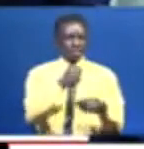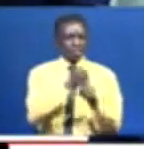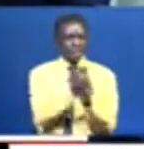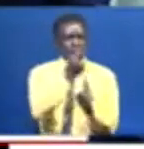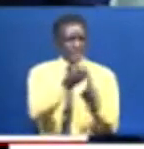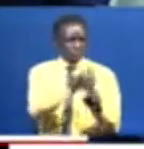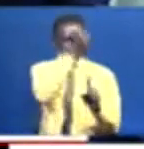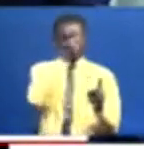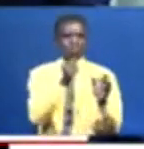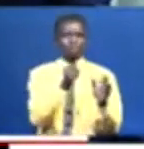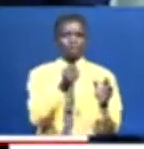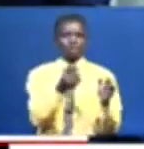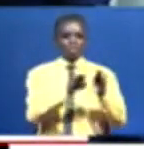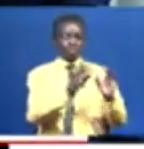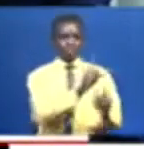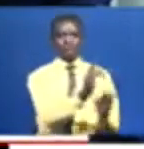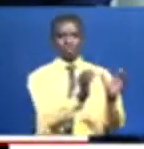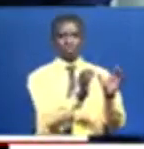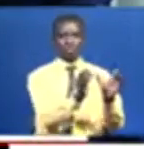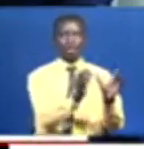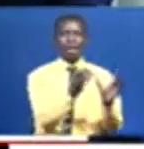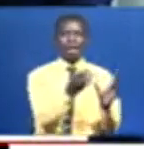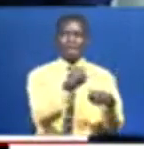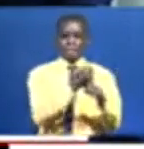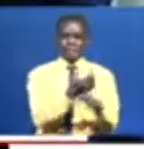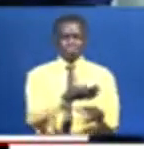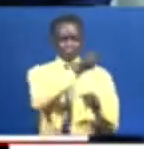isolate, remediate. Once you remediate, of